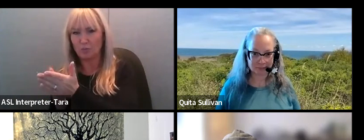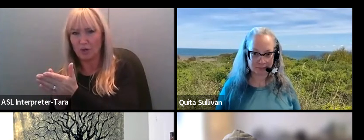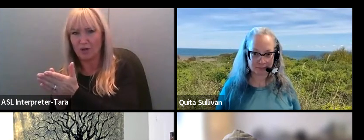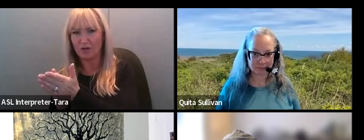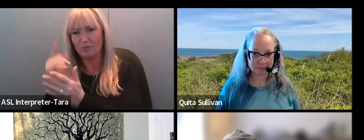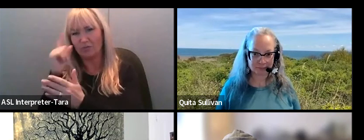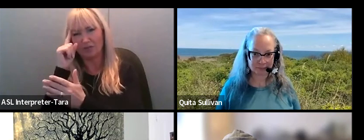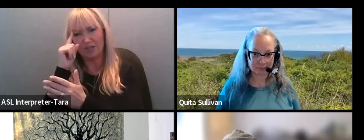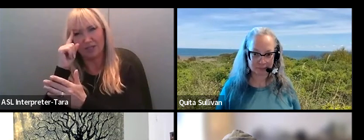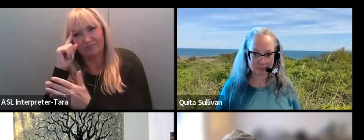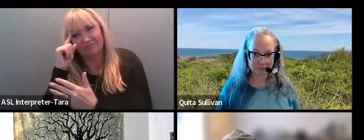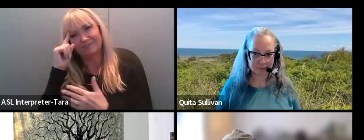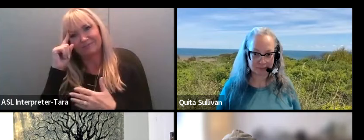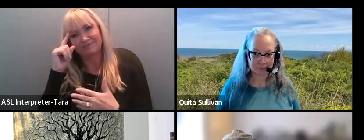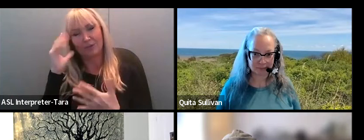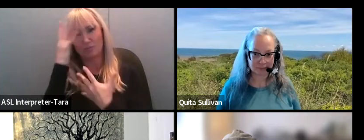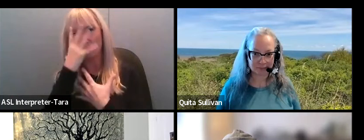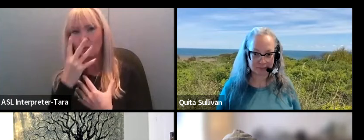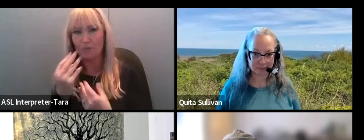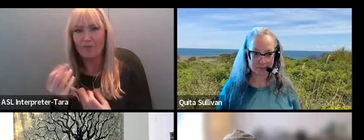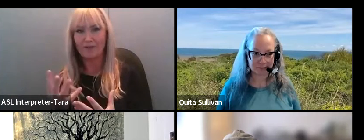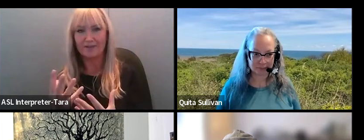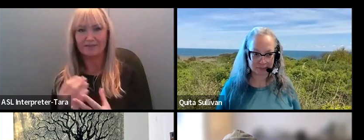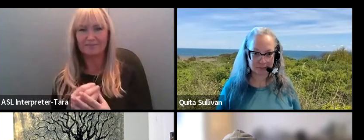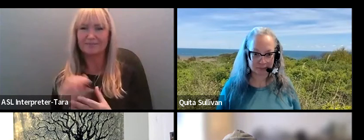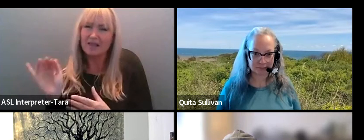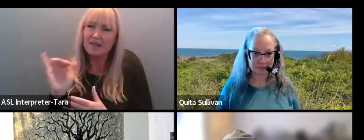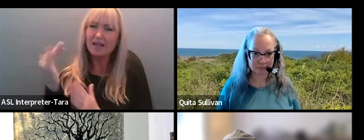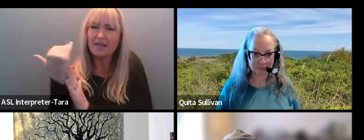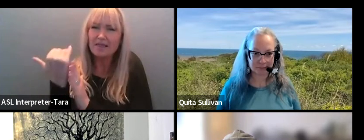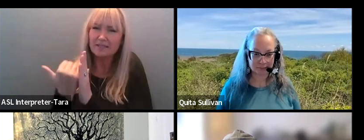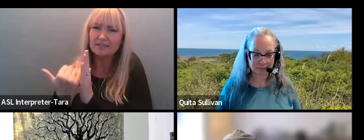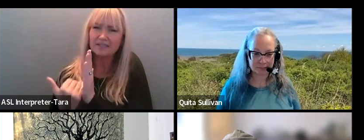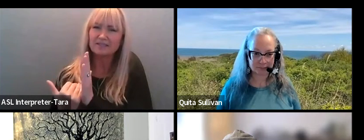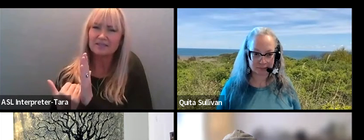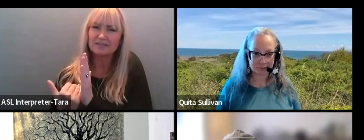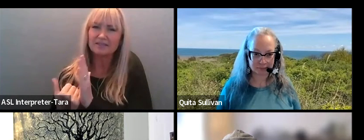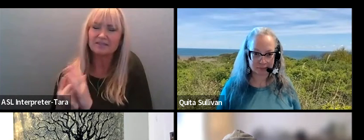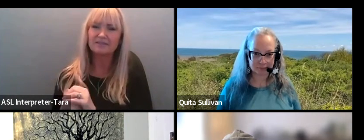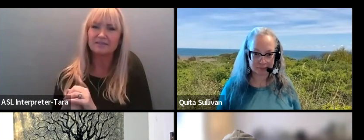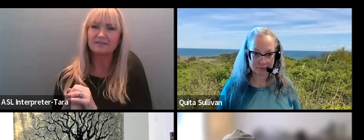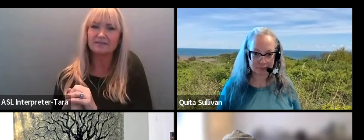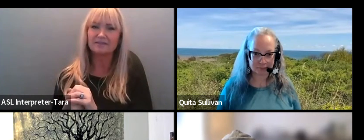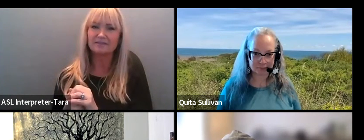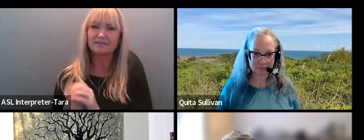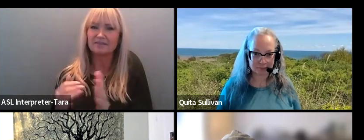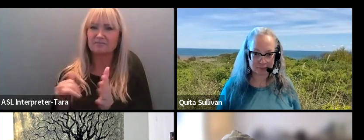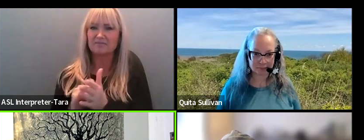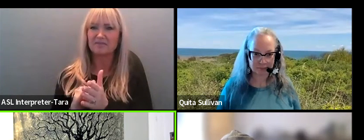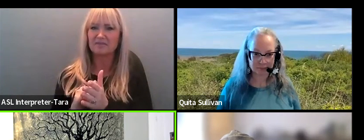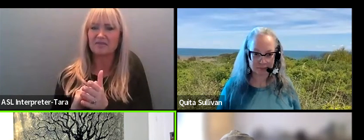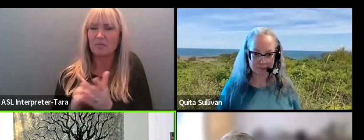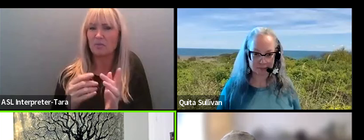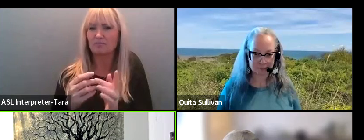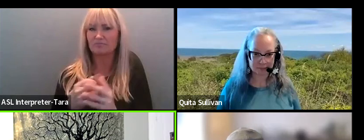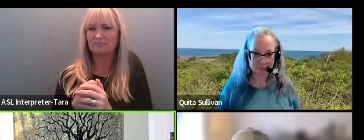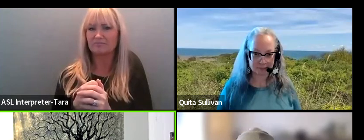was really beautiful. It was kind of like the lessons that kind of came out of this.